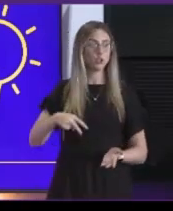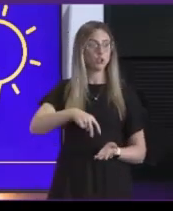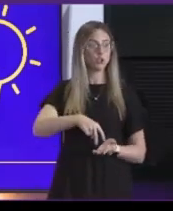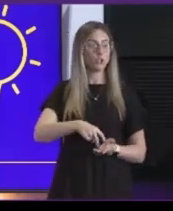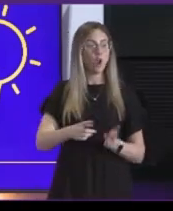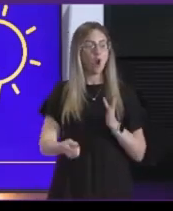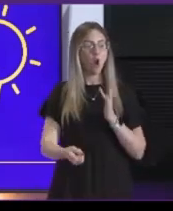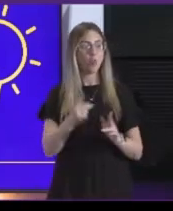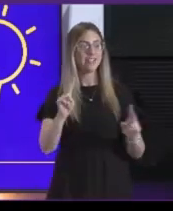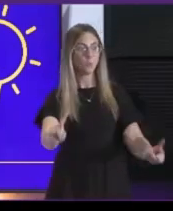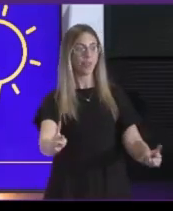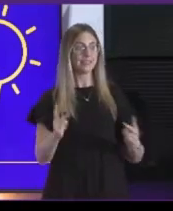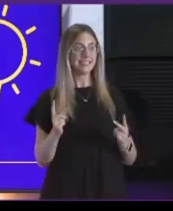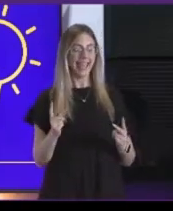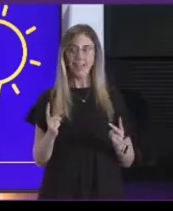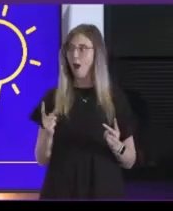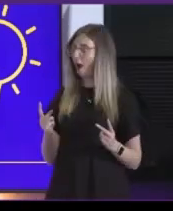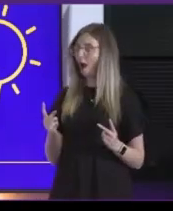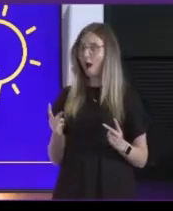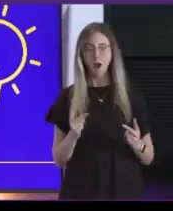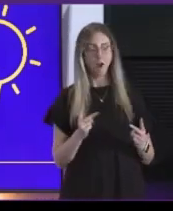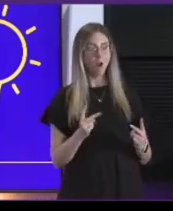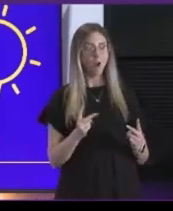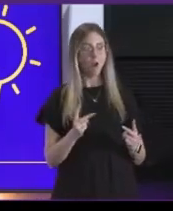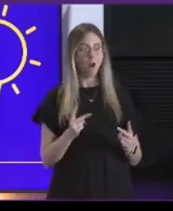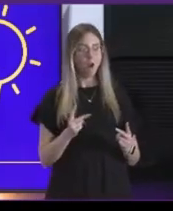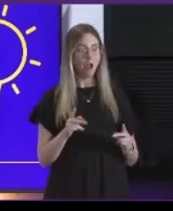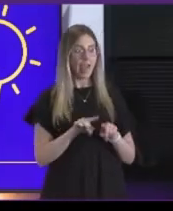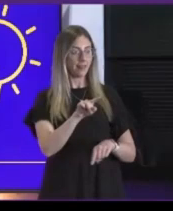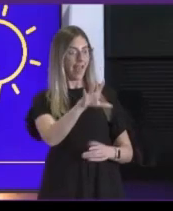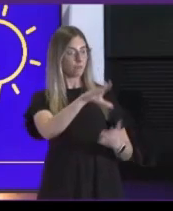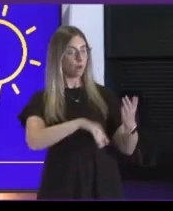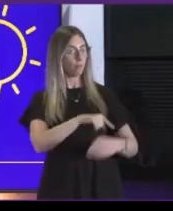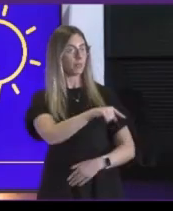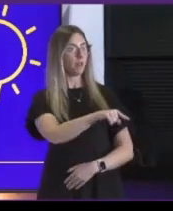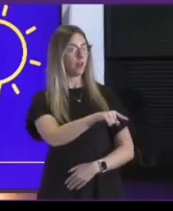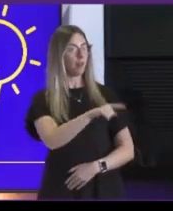others will see there is opportunity, and that there is